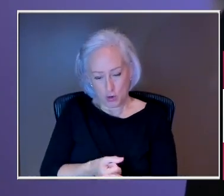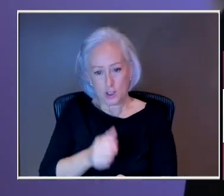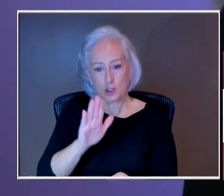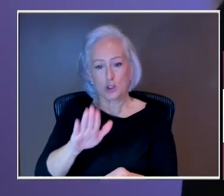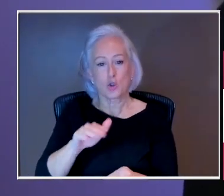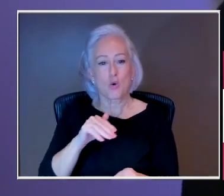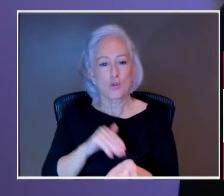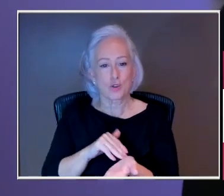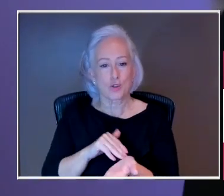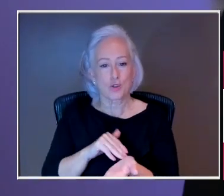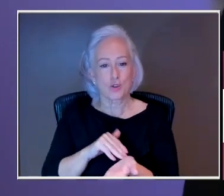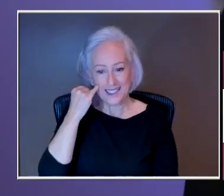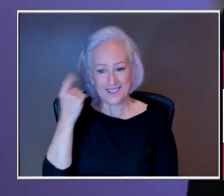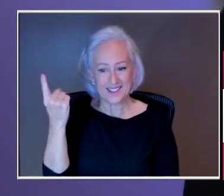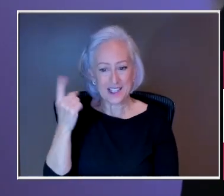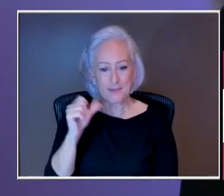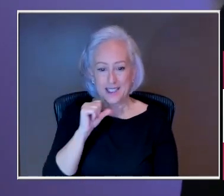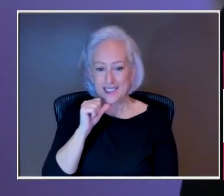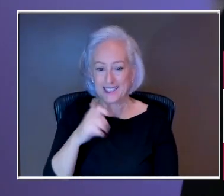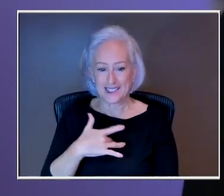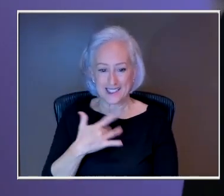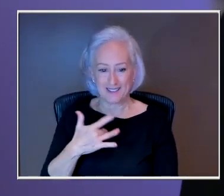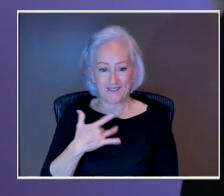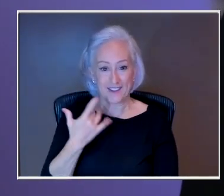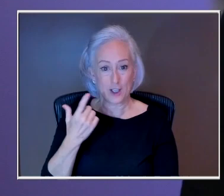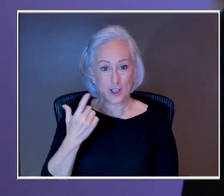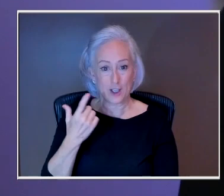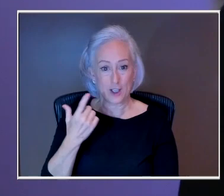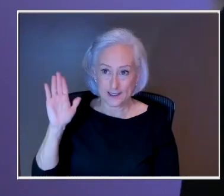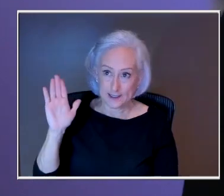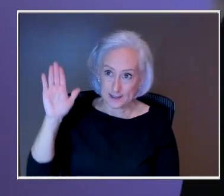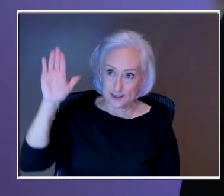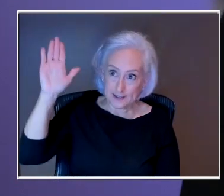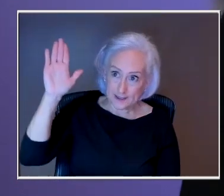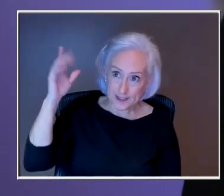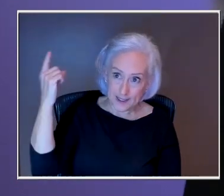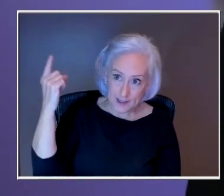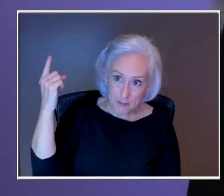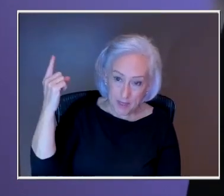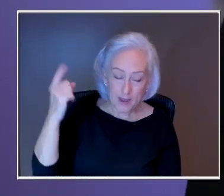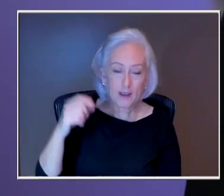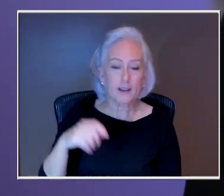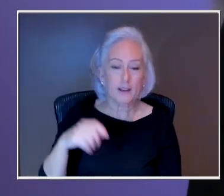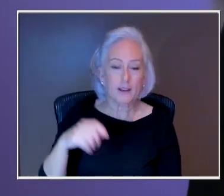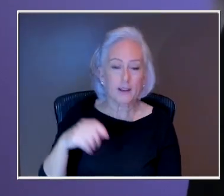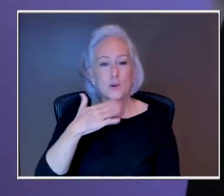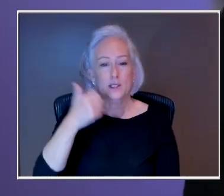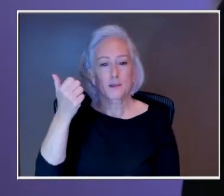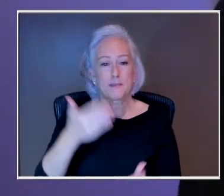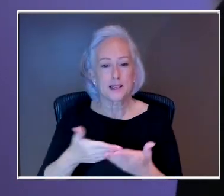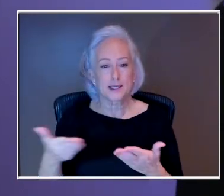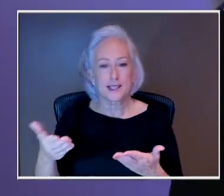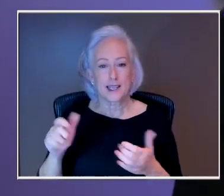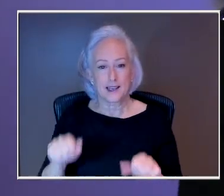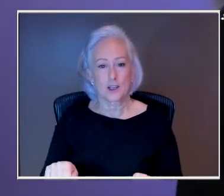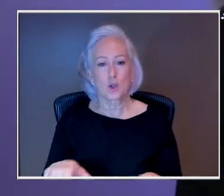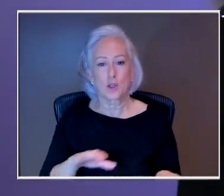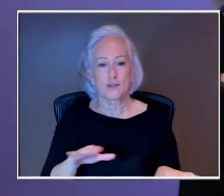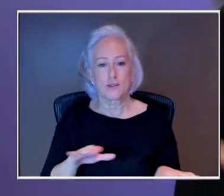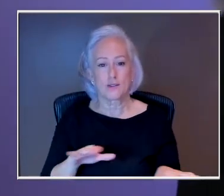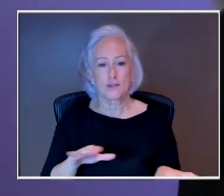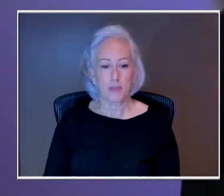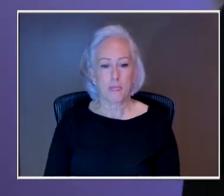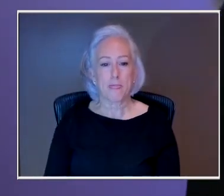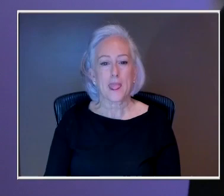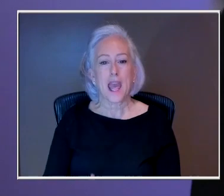something doesn't feel right, speak up. That was the best thing I could have possibly done. And I am just